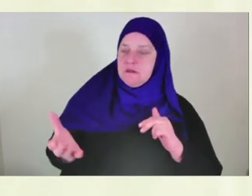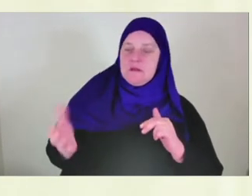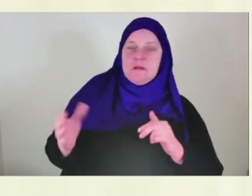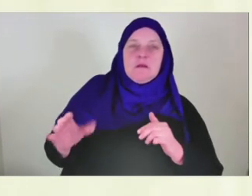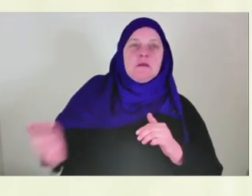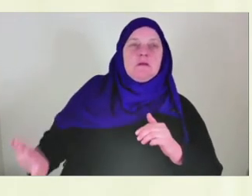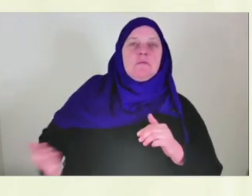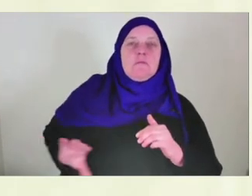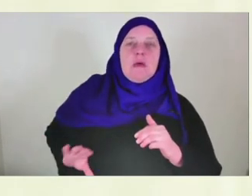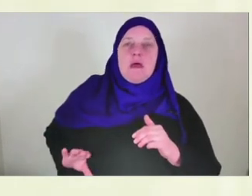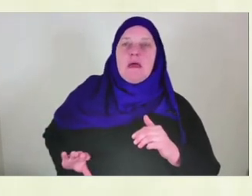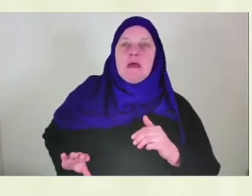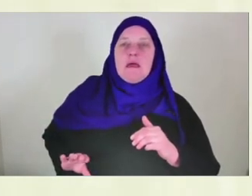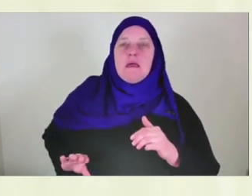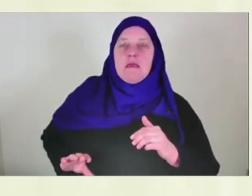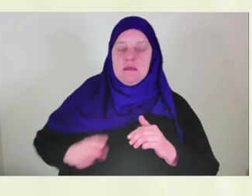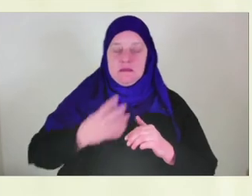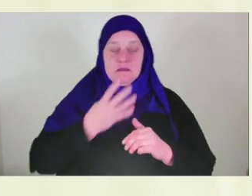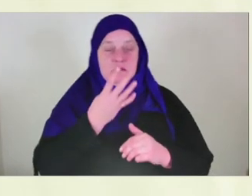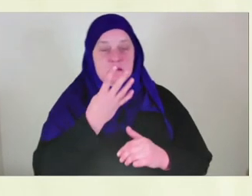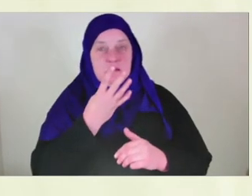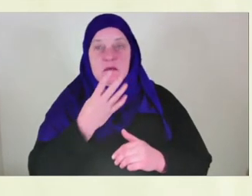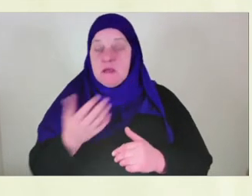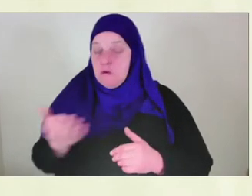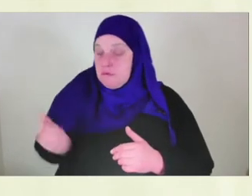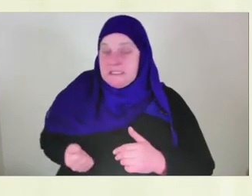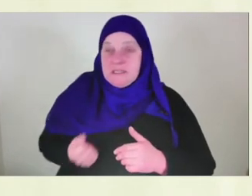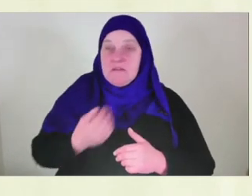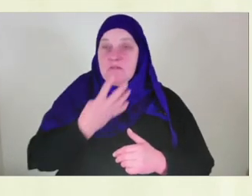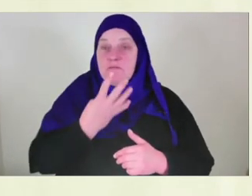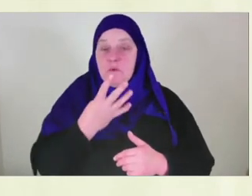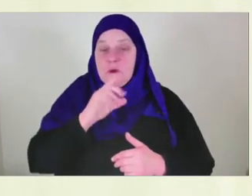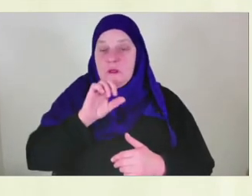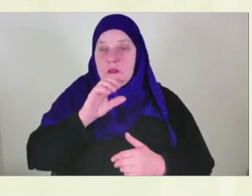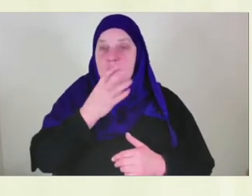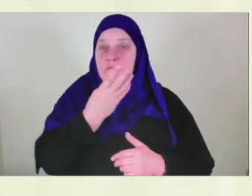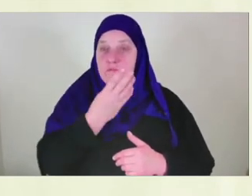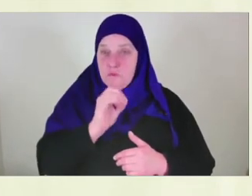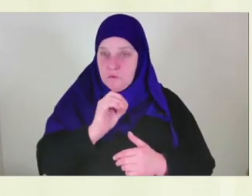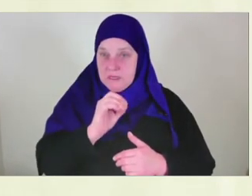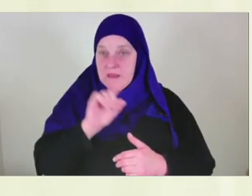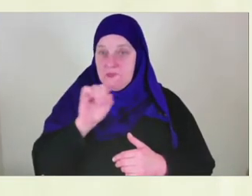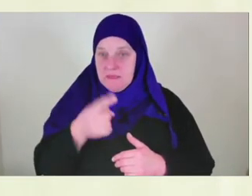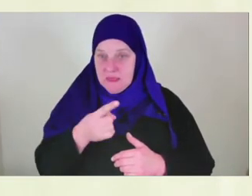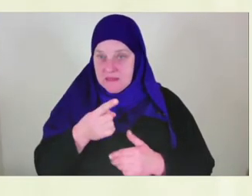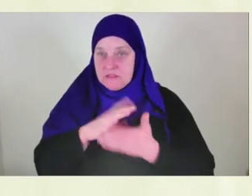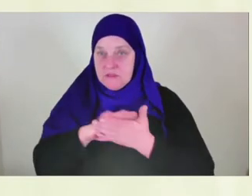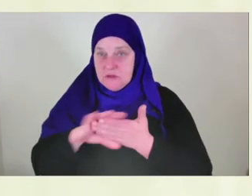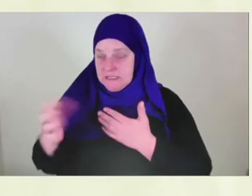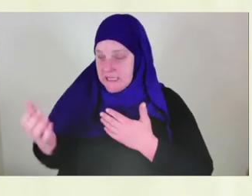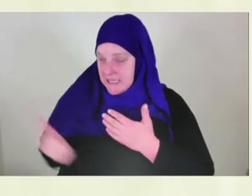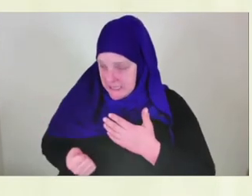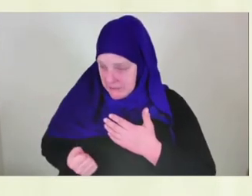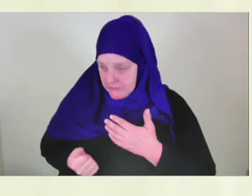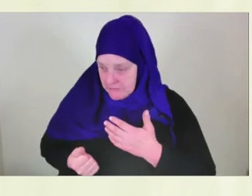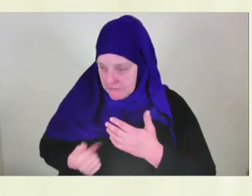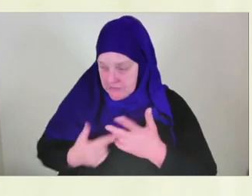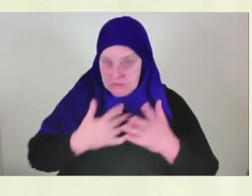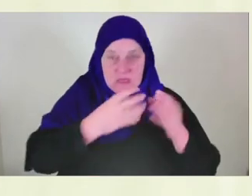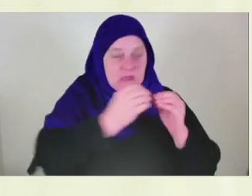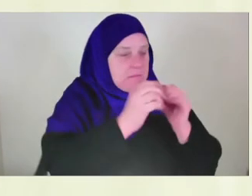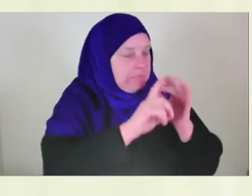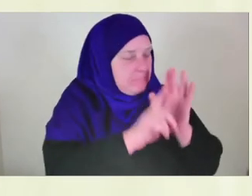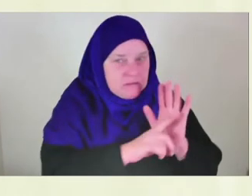khums. The money is on surplus. Anything that's extra and things that